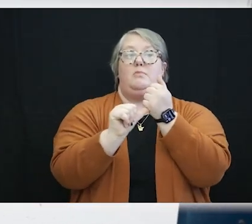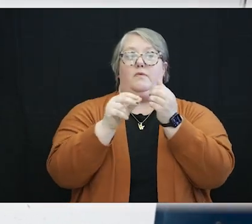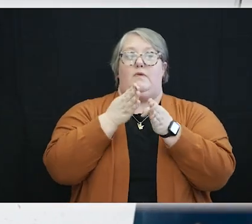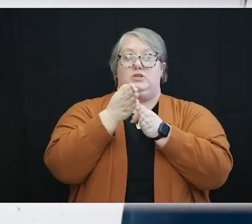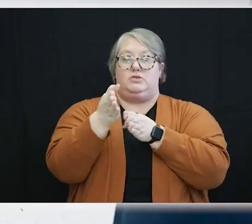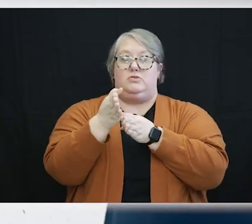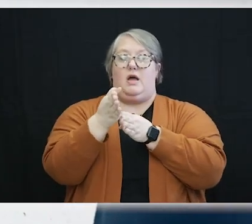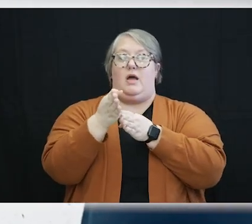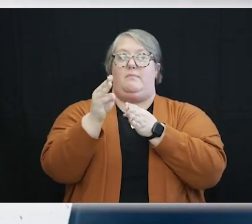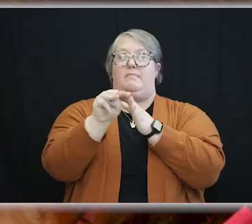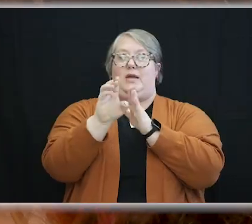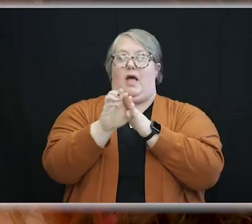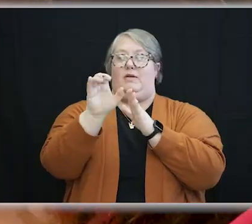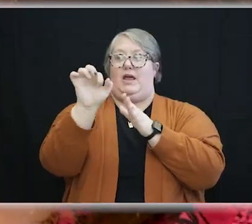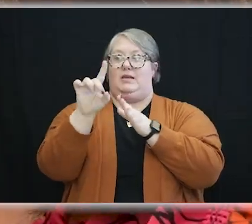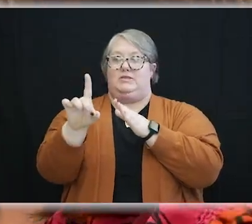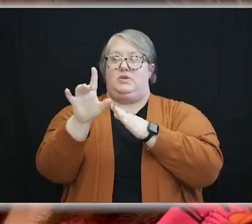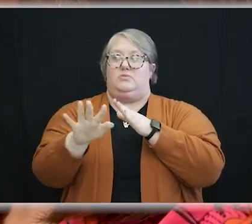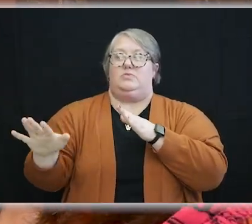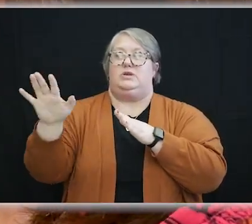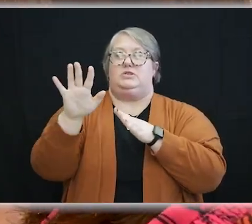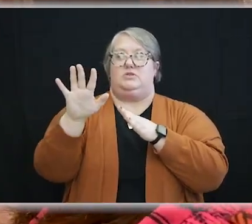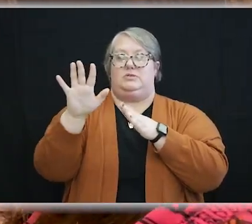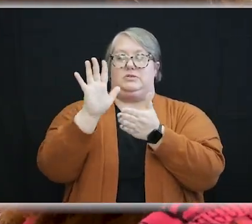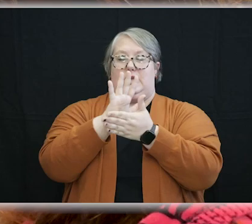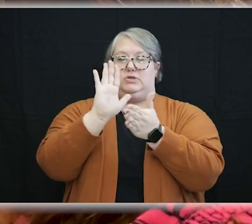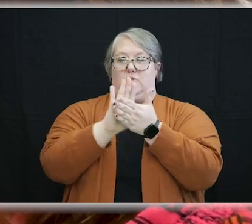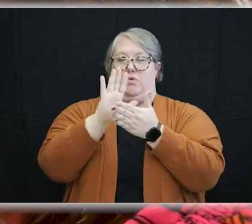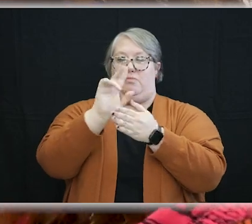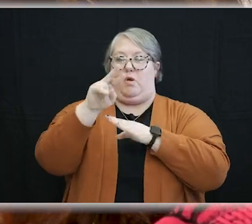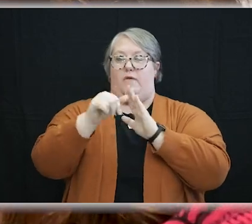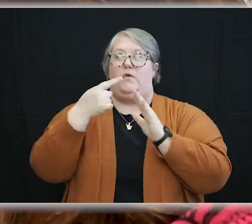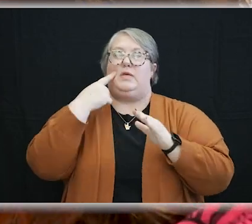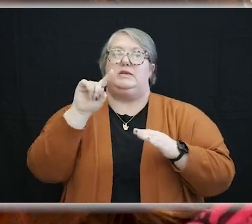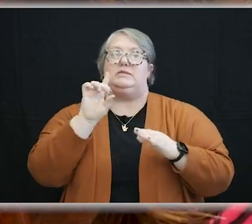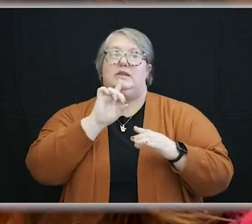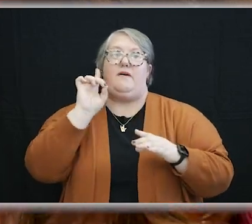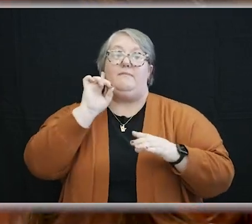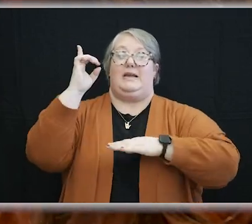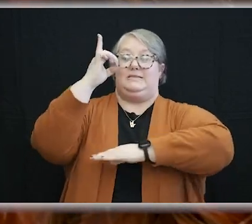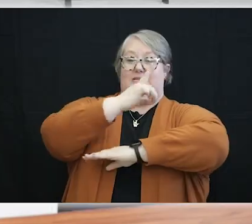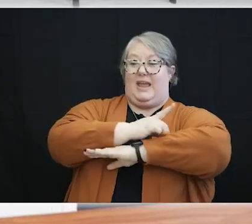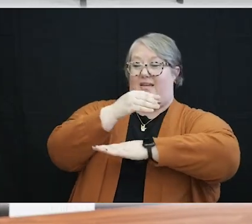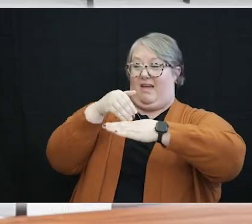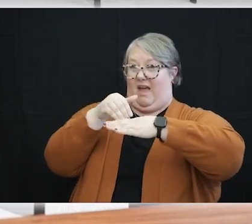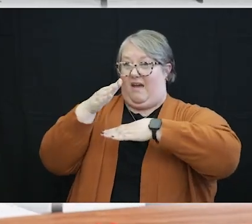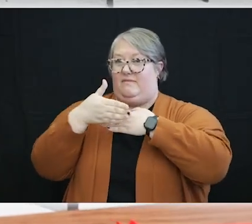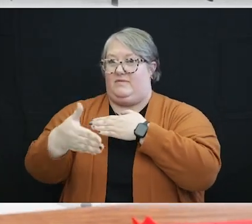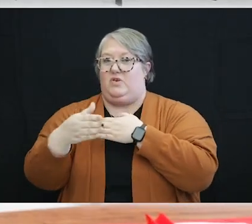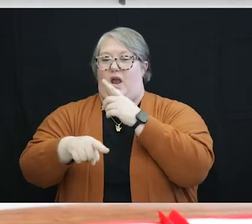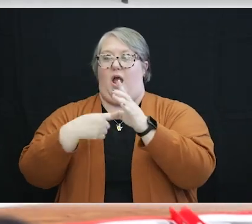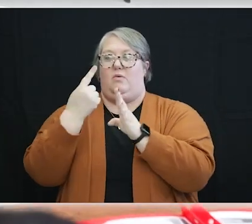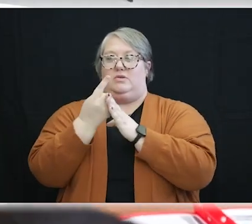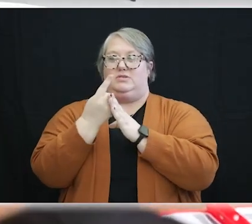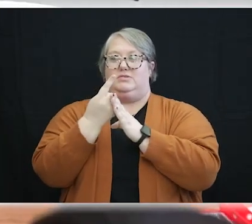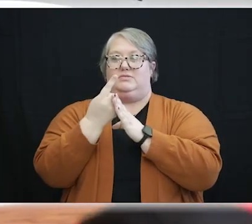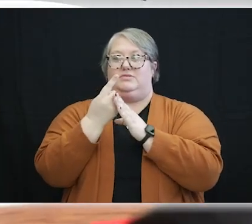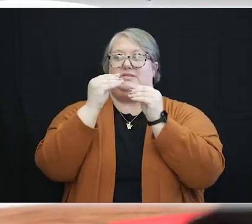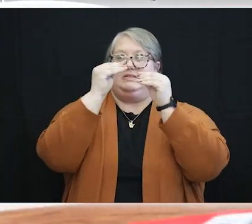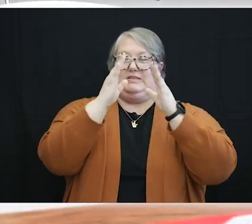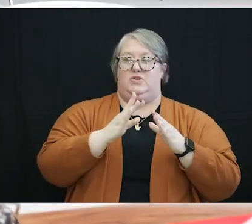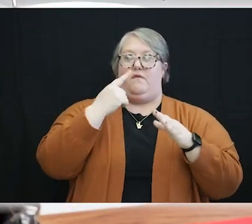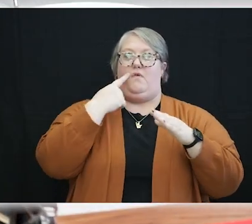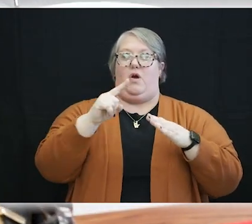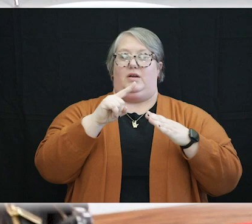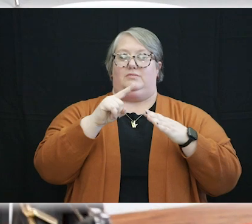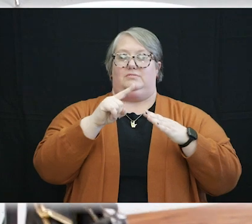Gomez is a paraprofessional at McAllen ISD Regional Day School Program for the Deaf by day, and after hours an ASL instructor